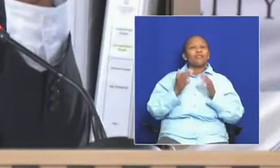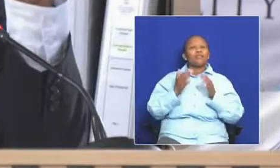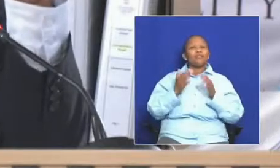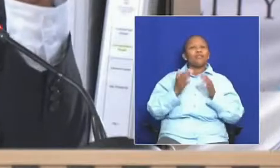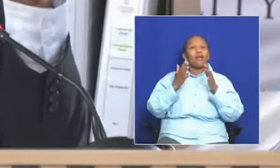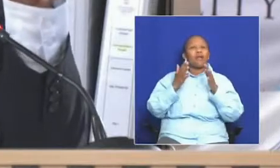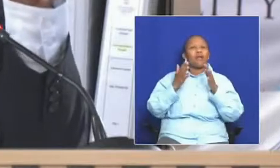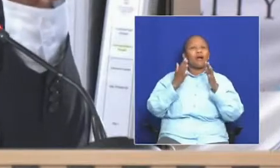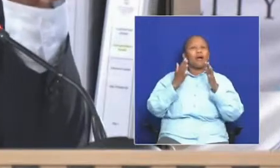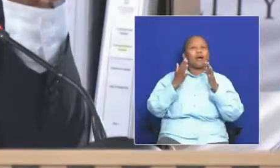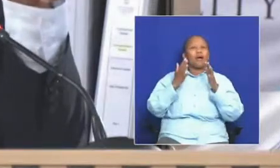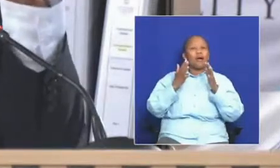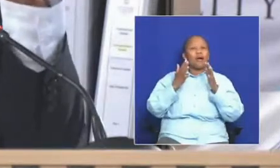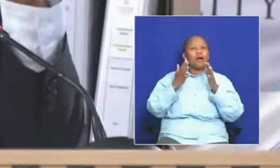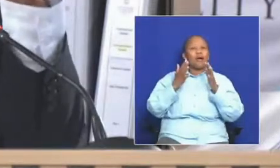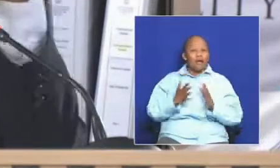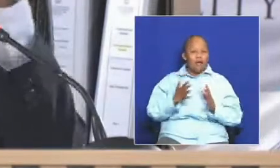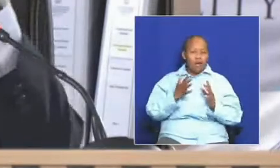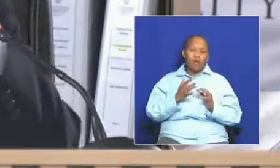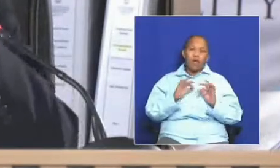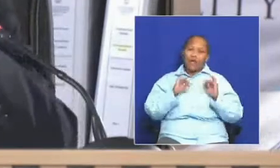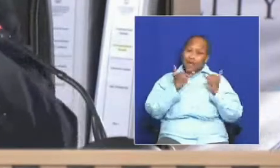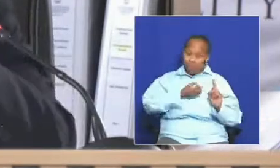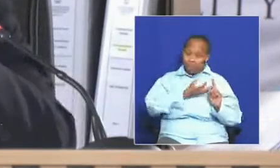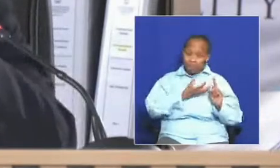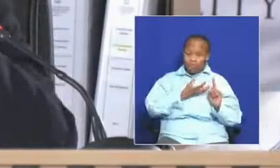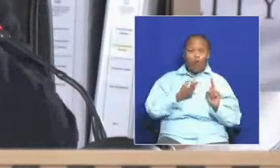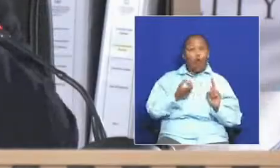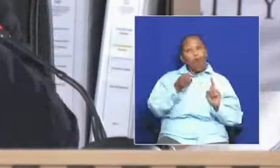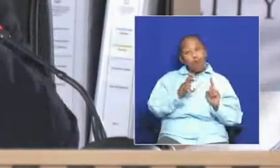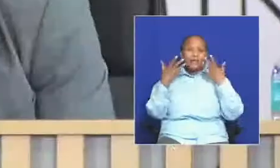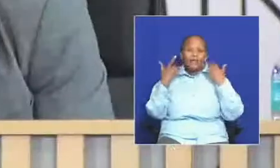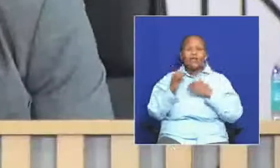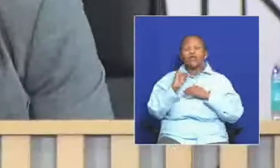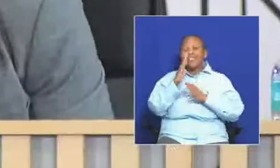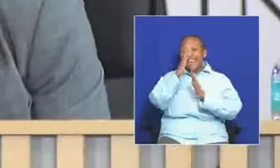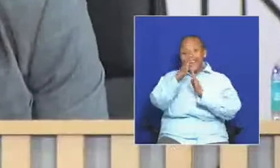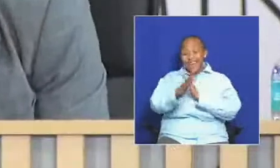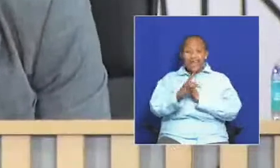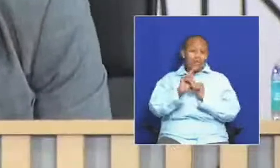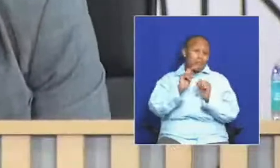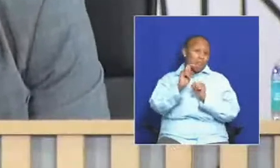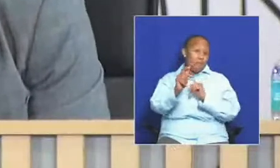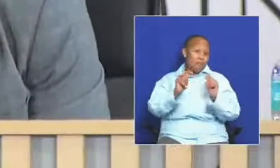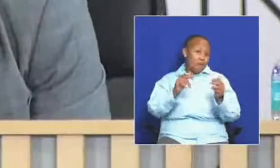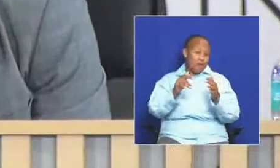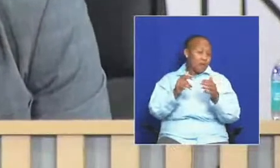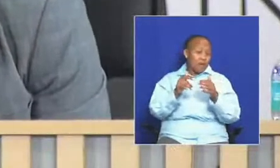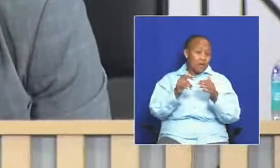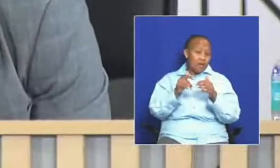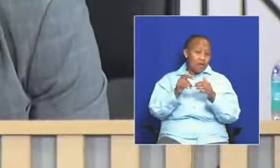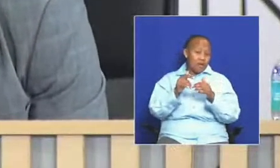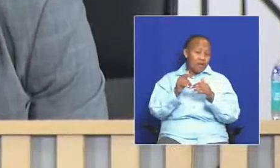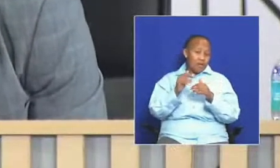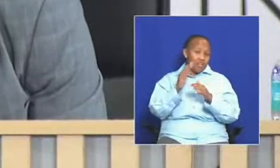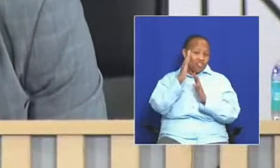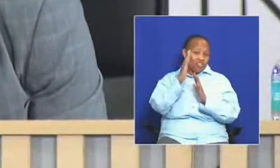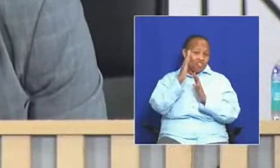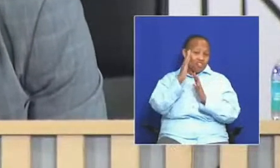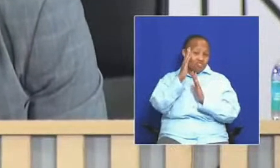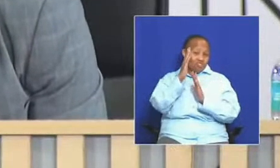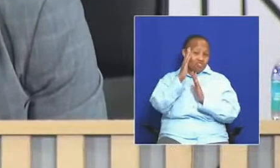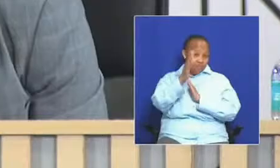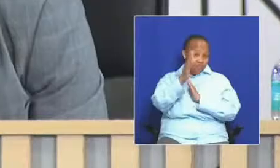do you also make payment directly to any one of the 2 companies? Yes. You make directly? Yes. Okay. So are we